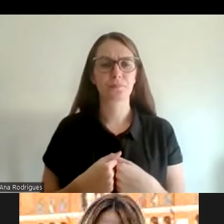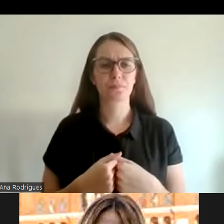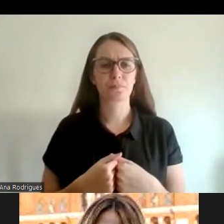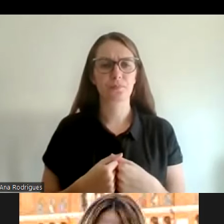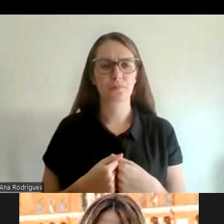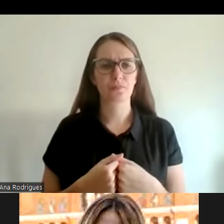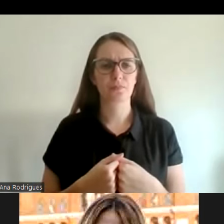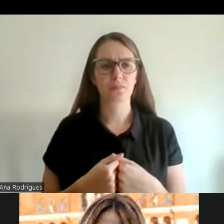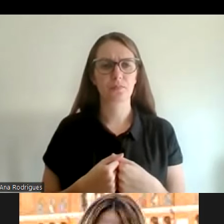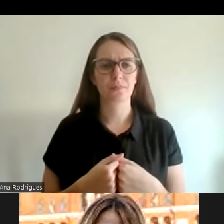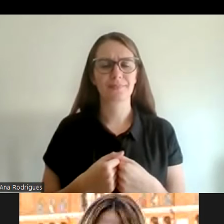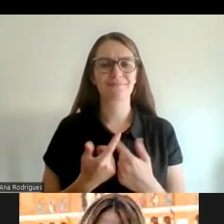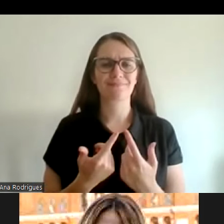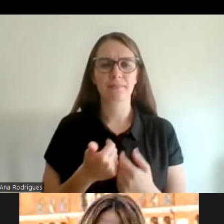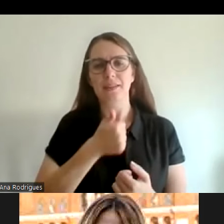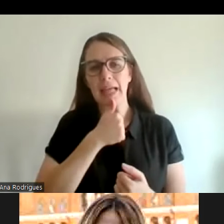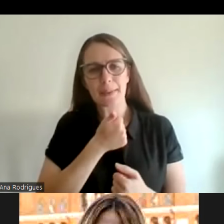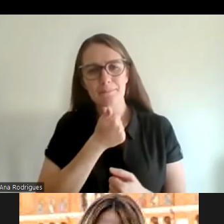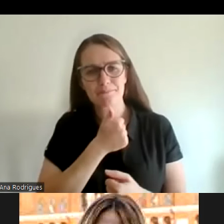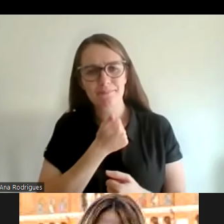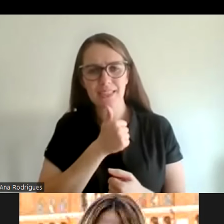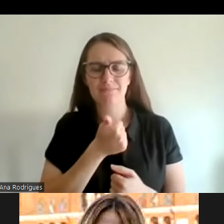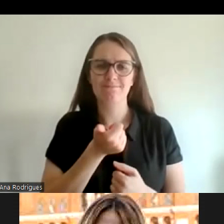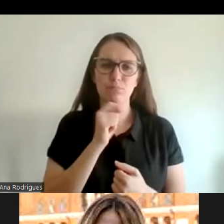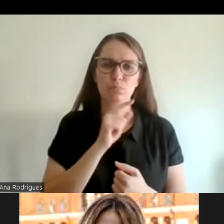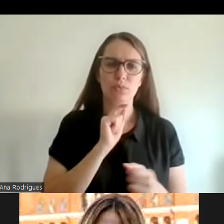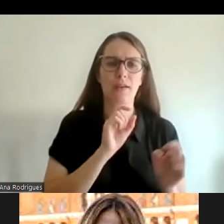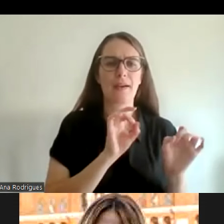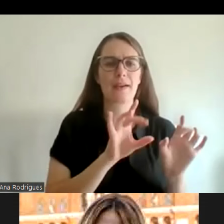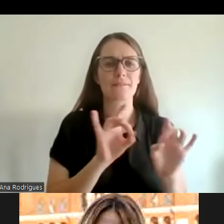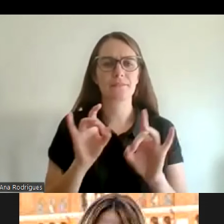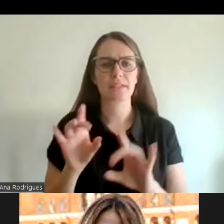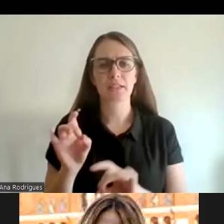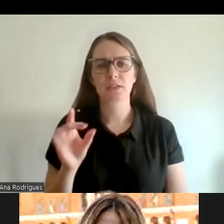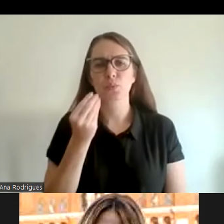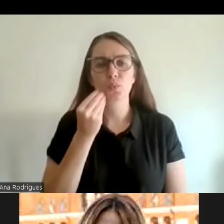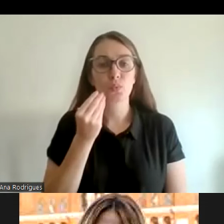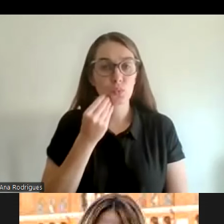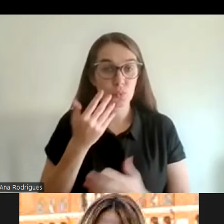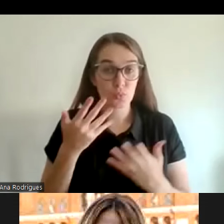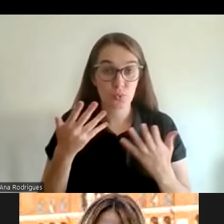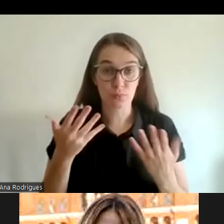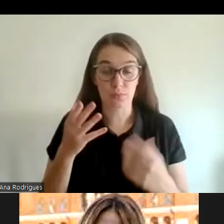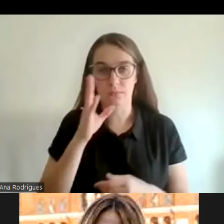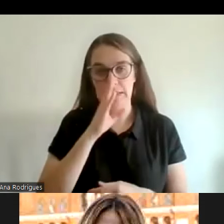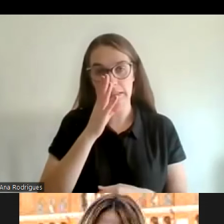the threats can be avoided only during